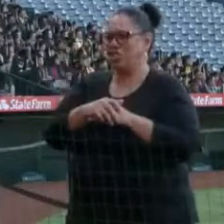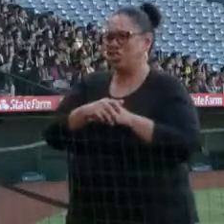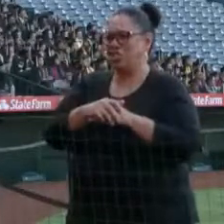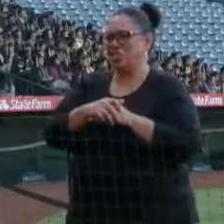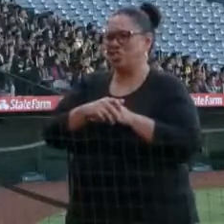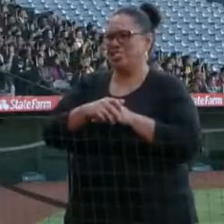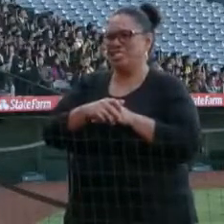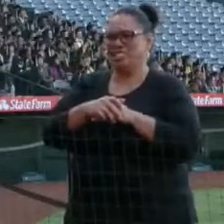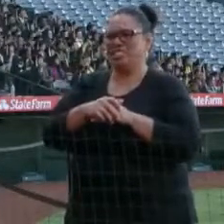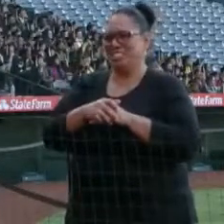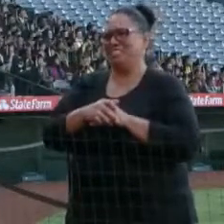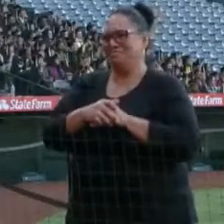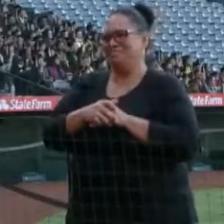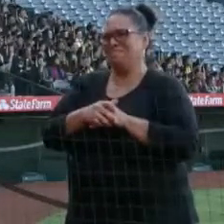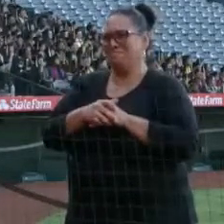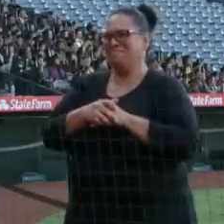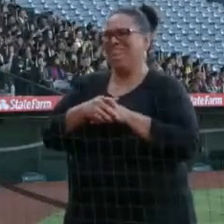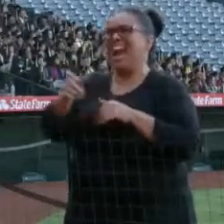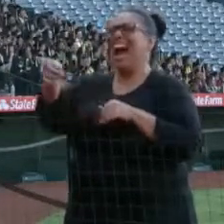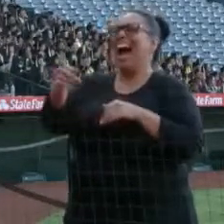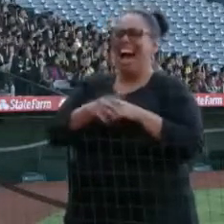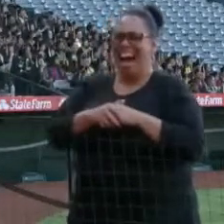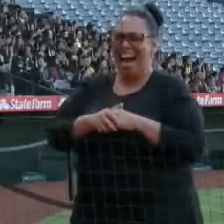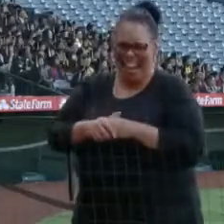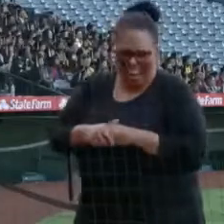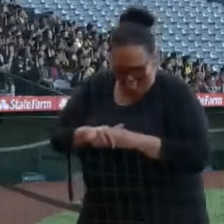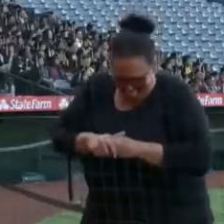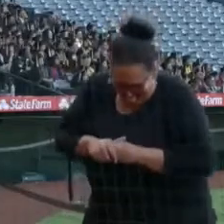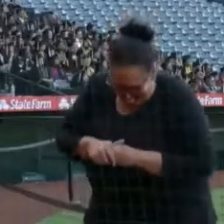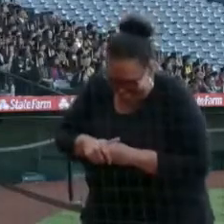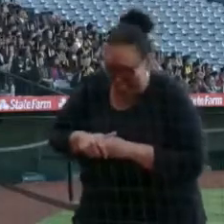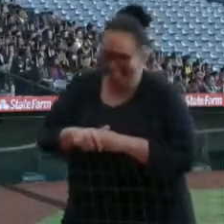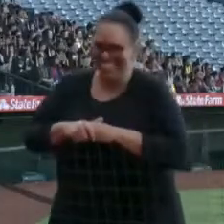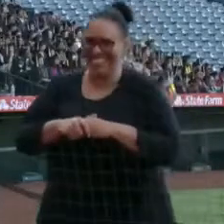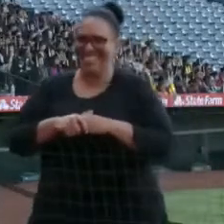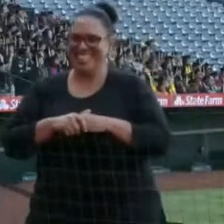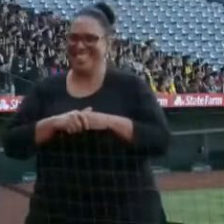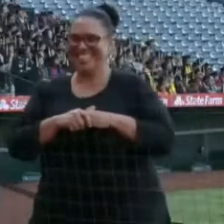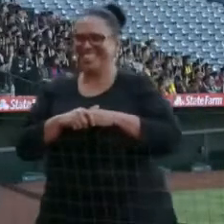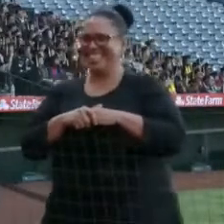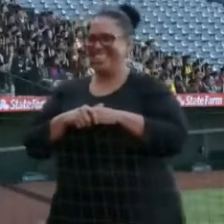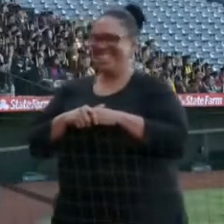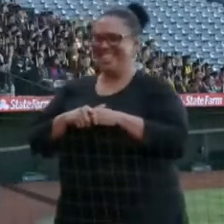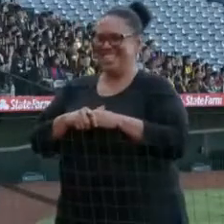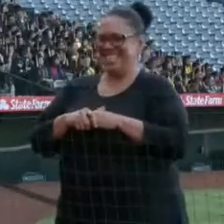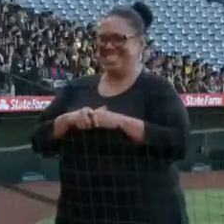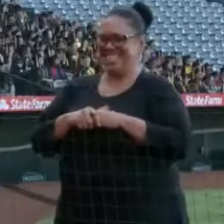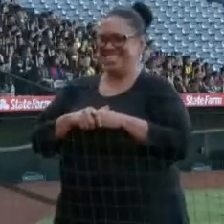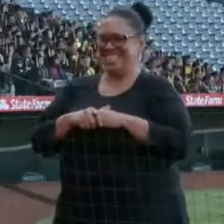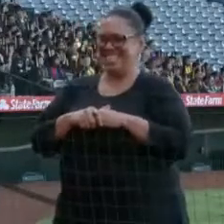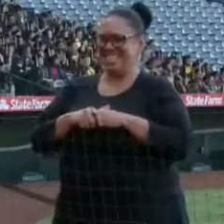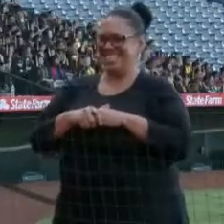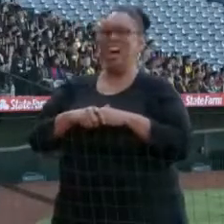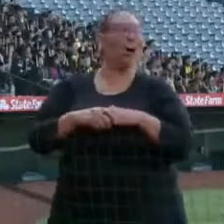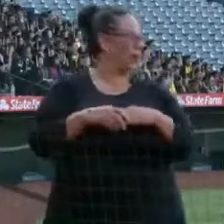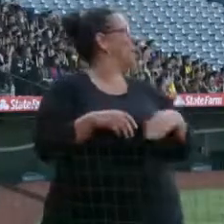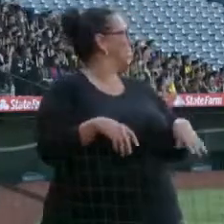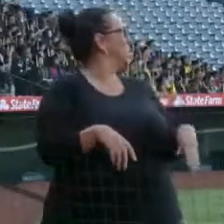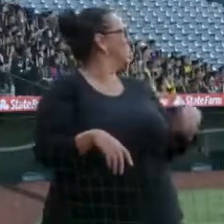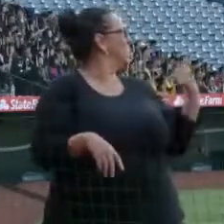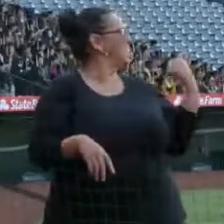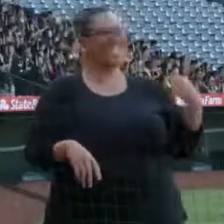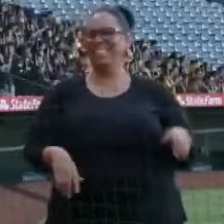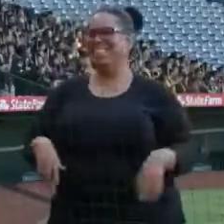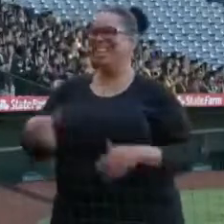mi comunidad indocumentada y la comunidad de color. Así que gracias and congratulations to the class of